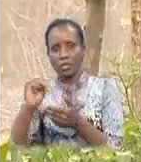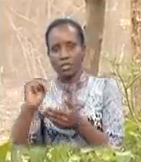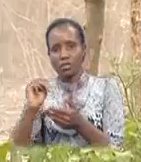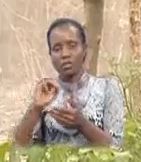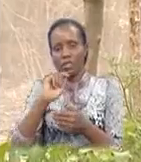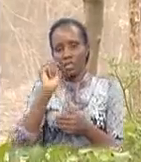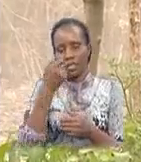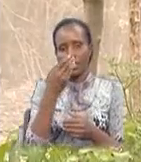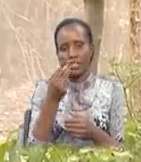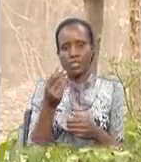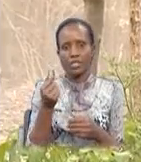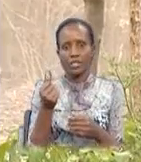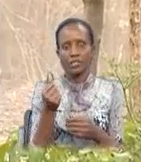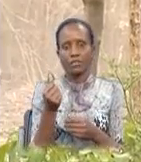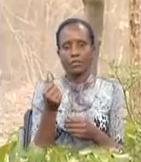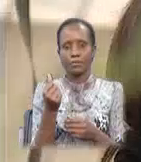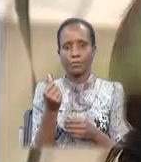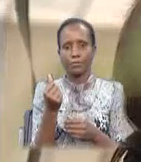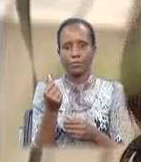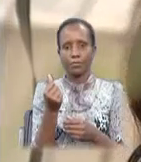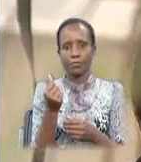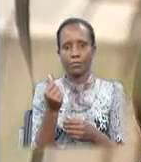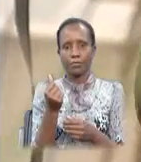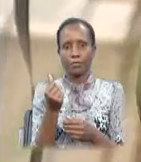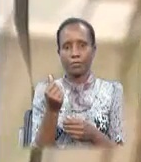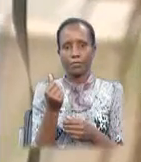shillings at farm gate price.